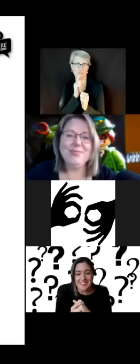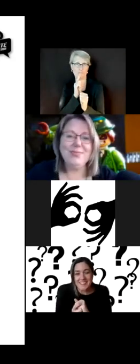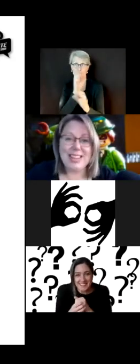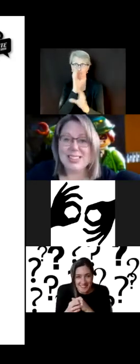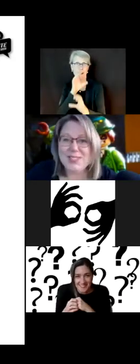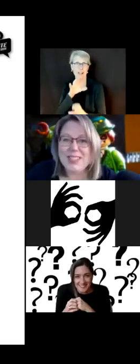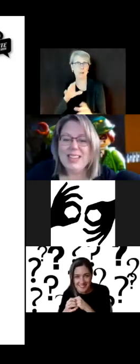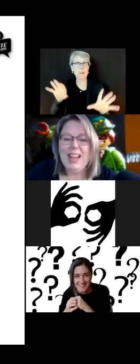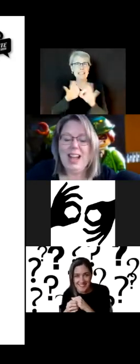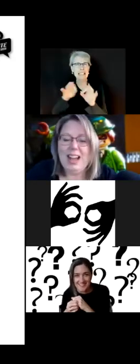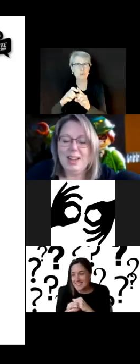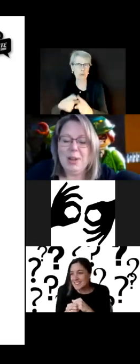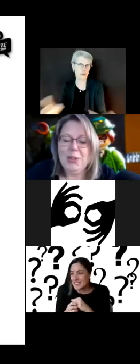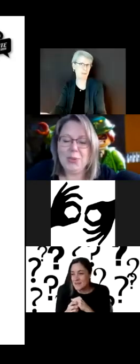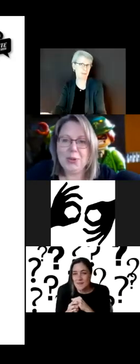specific? Yes.